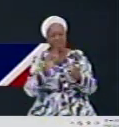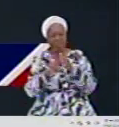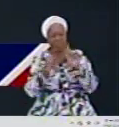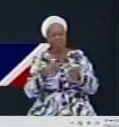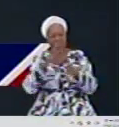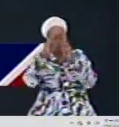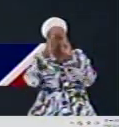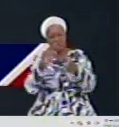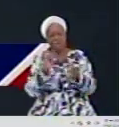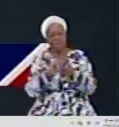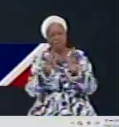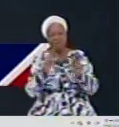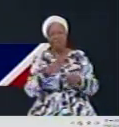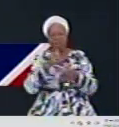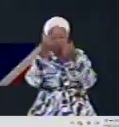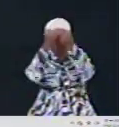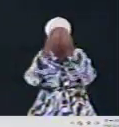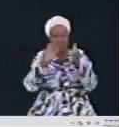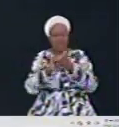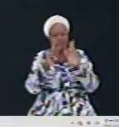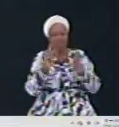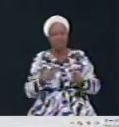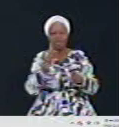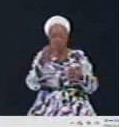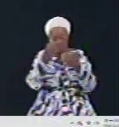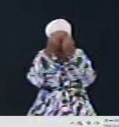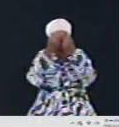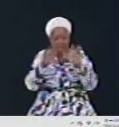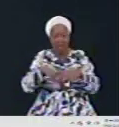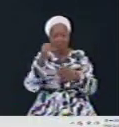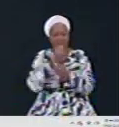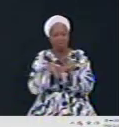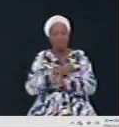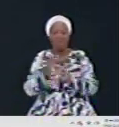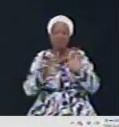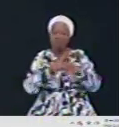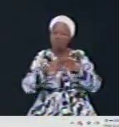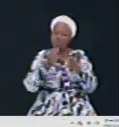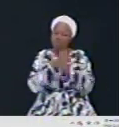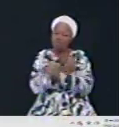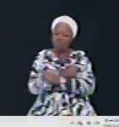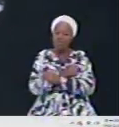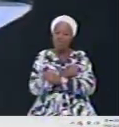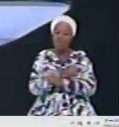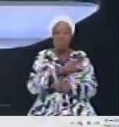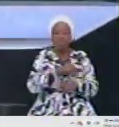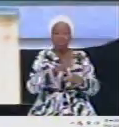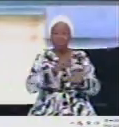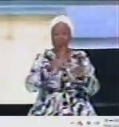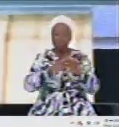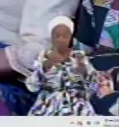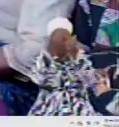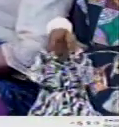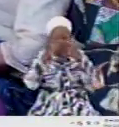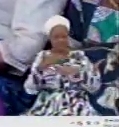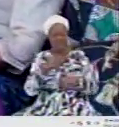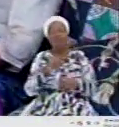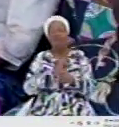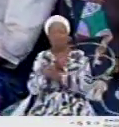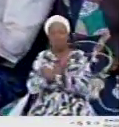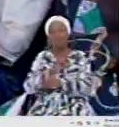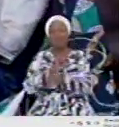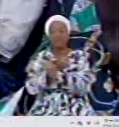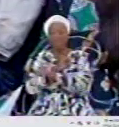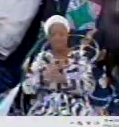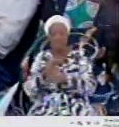obey him, you will obey out of love. If we don't obey and we just say, I love you, I love you, I love you, that one is just